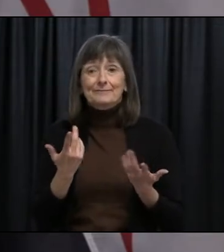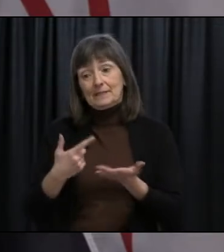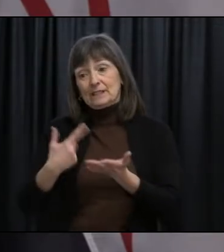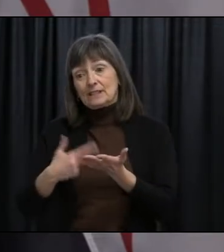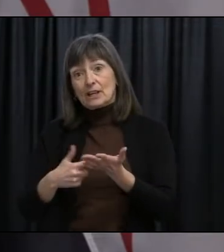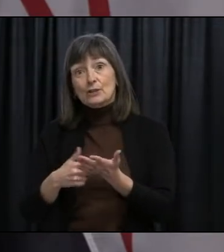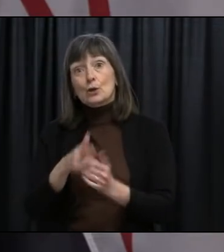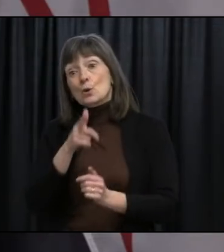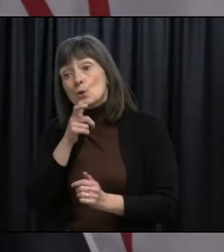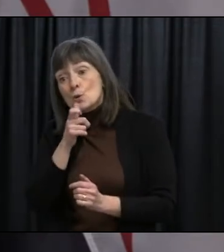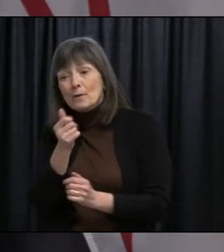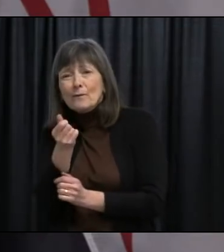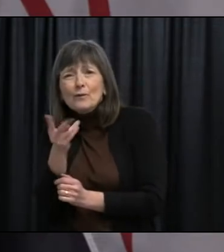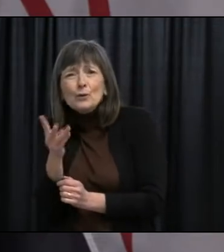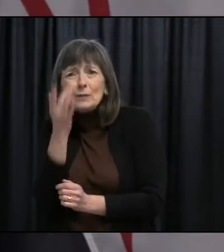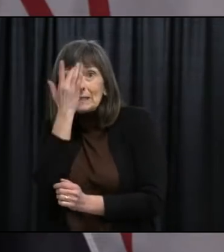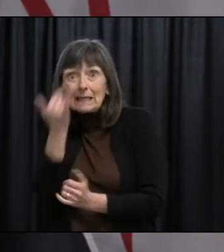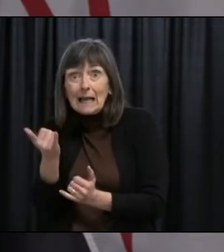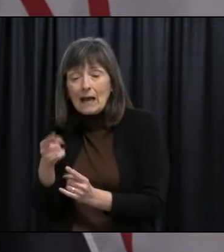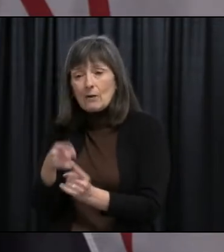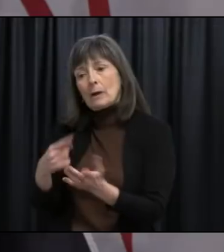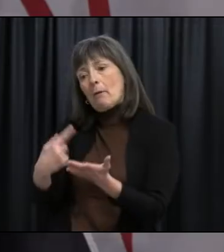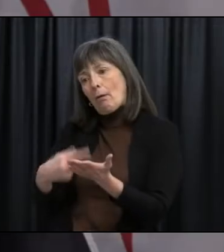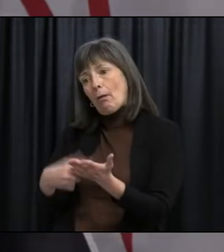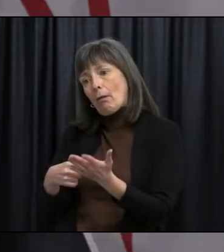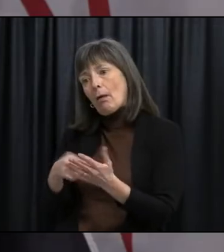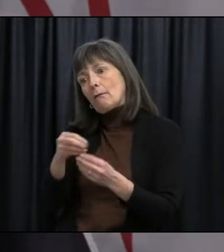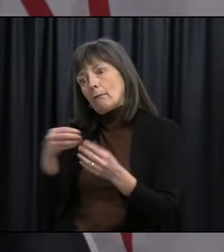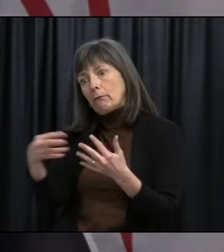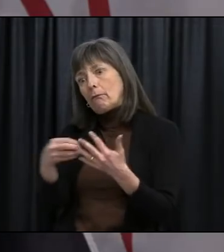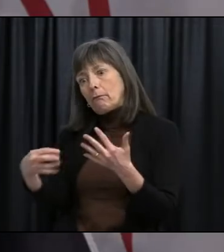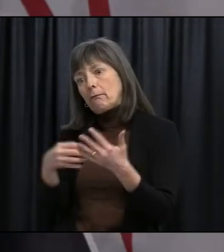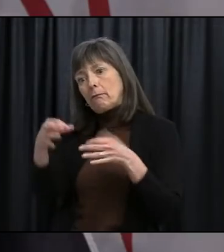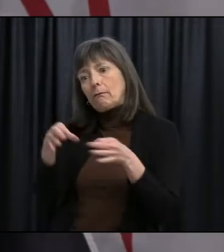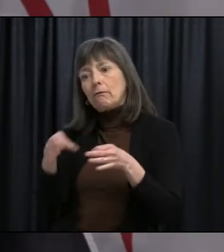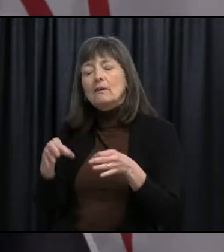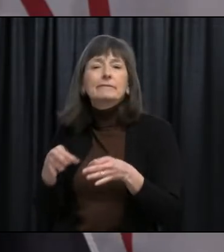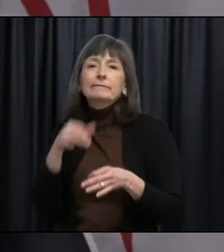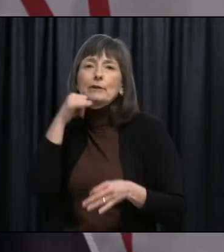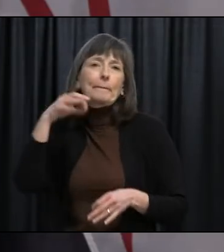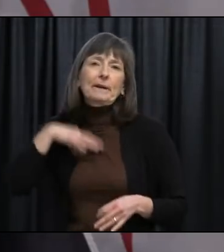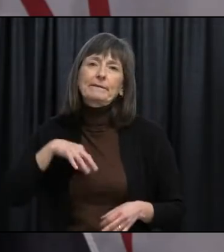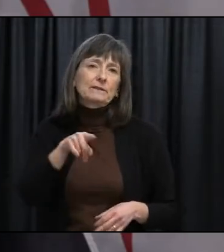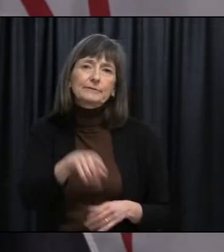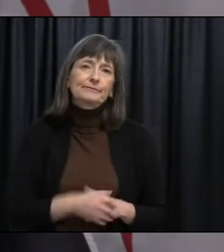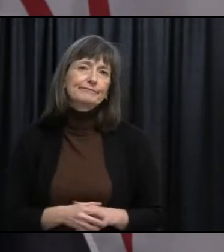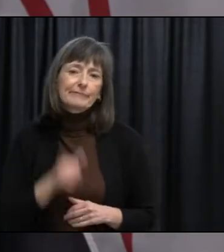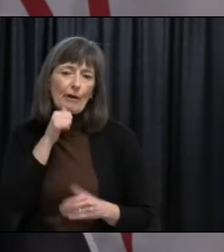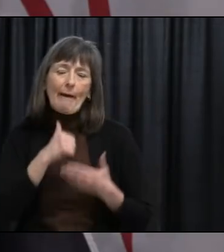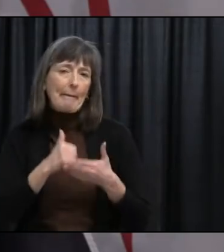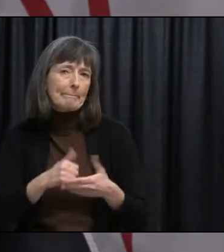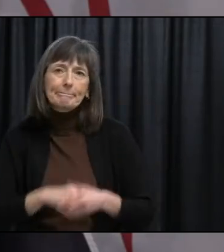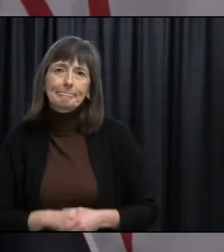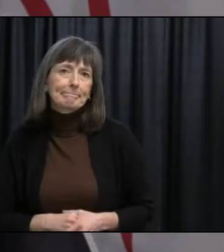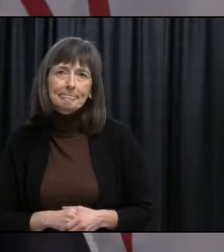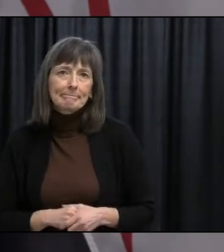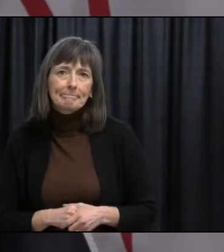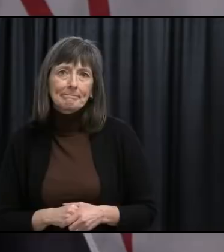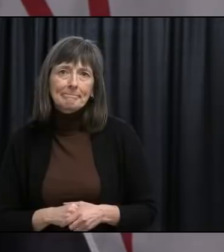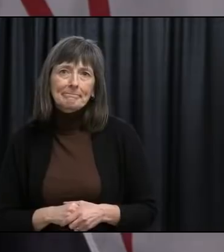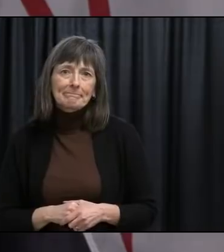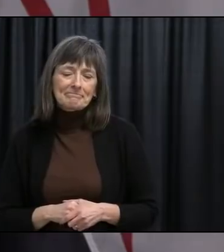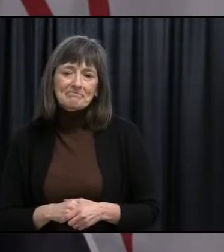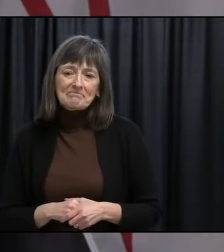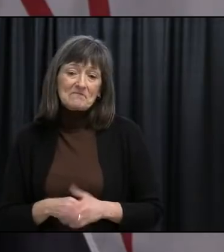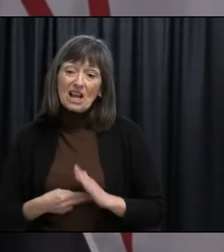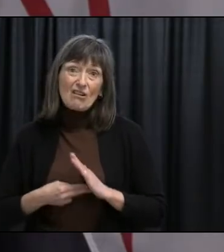any of these, few people that are in hospital, any of these comorbid conditions that might exist. If they do, to be honest, that's a